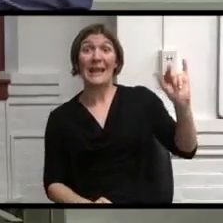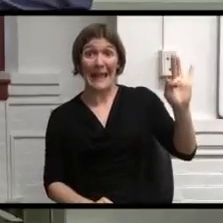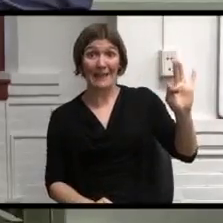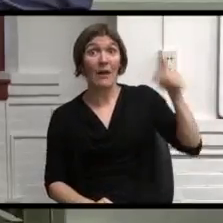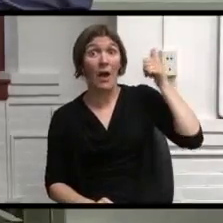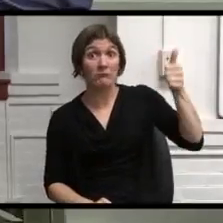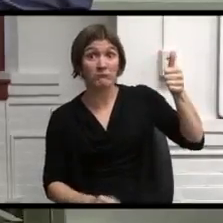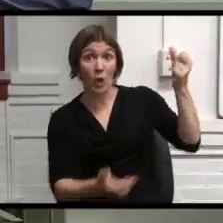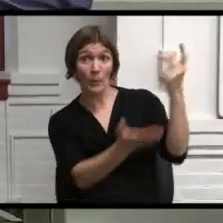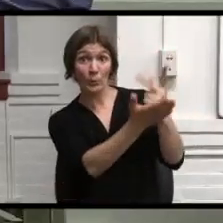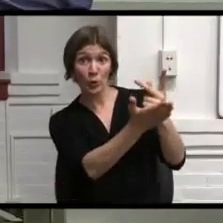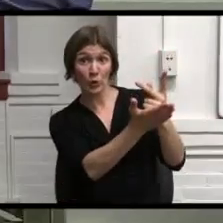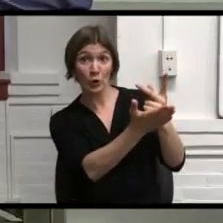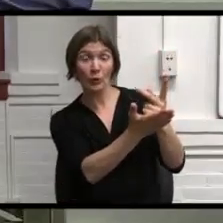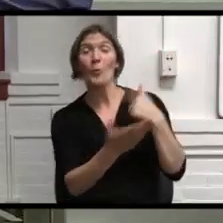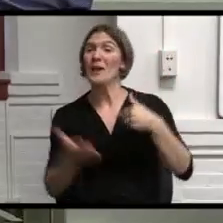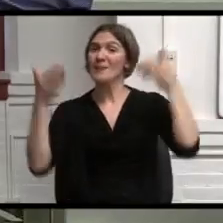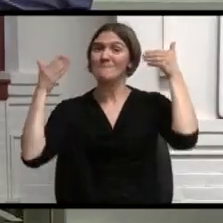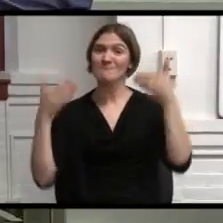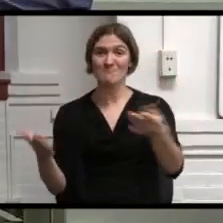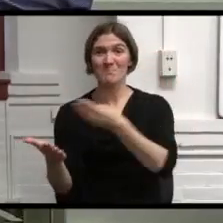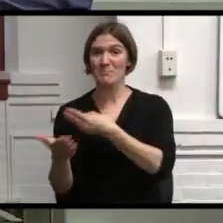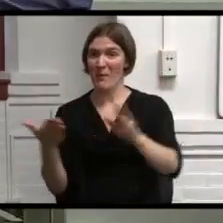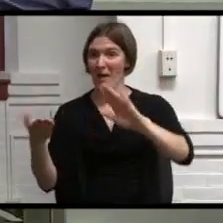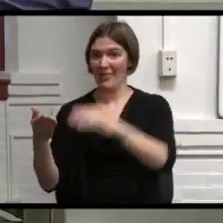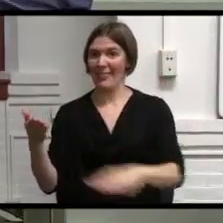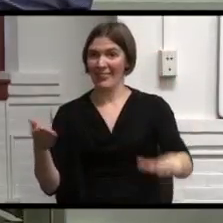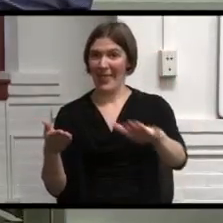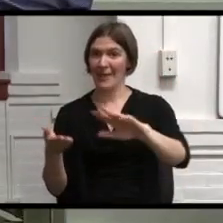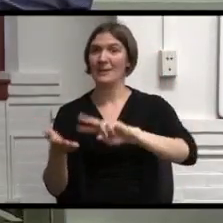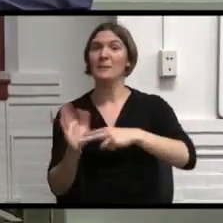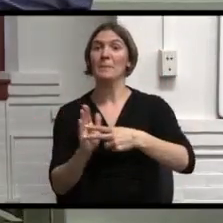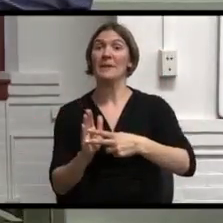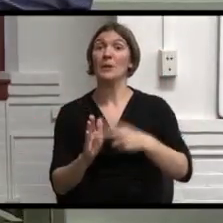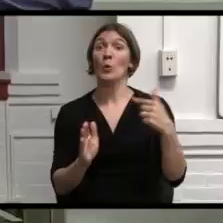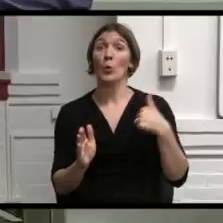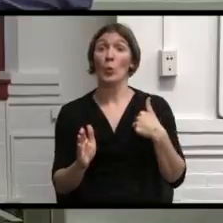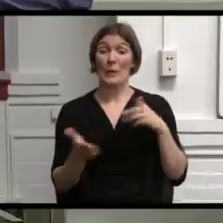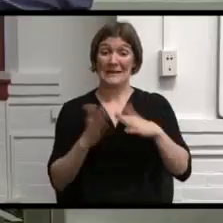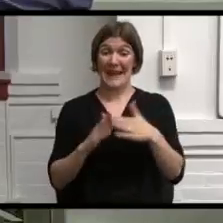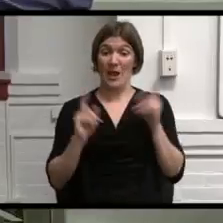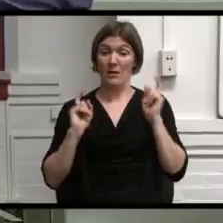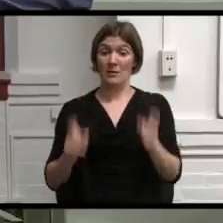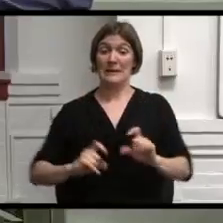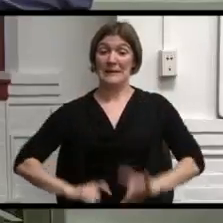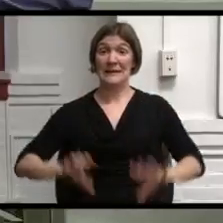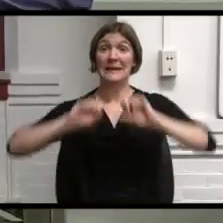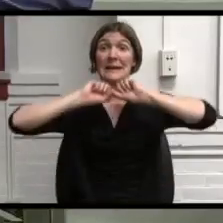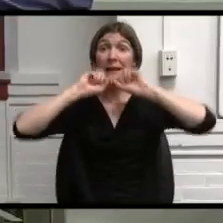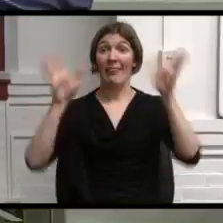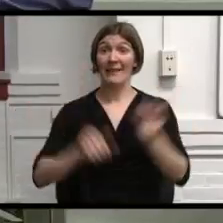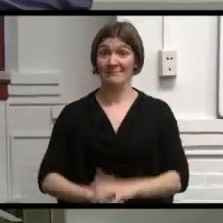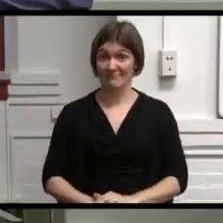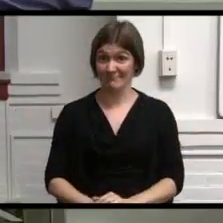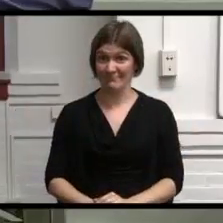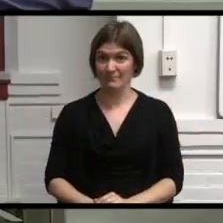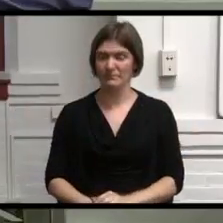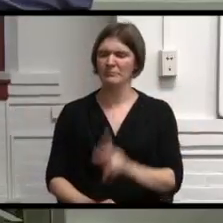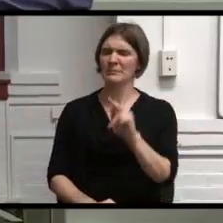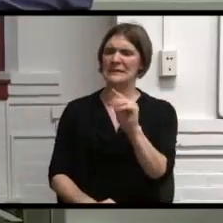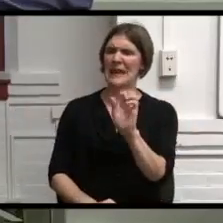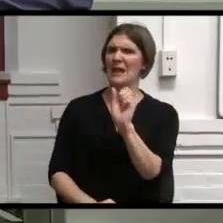successful, then the purchase would proceed and the town would be making no financial contribution to the purchase. Now,